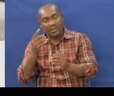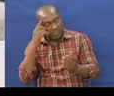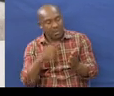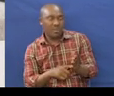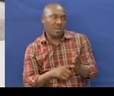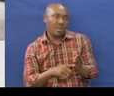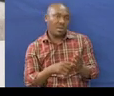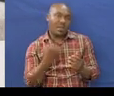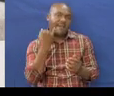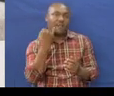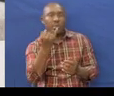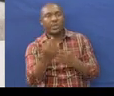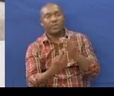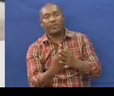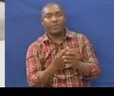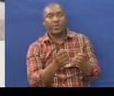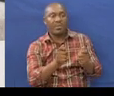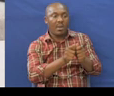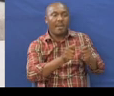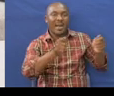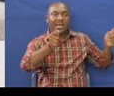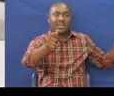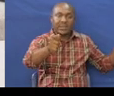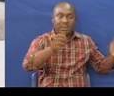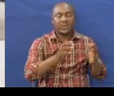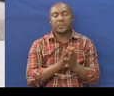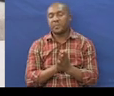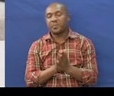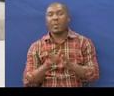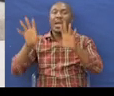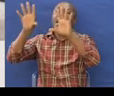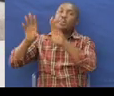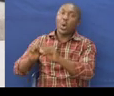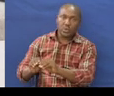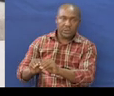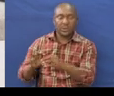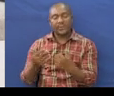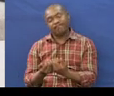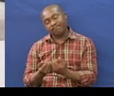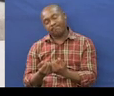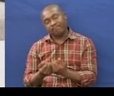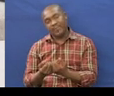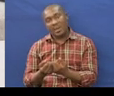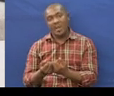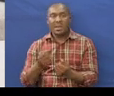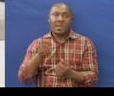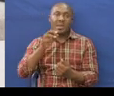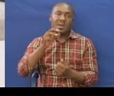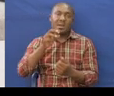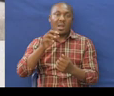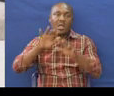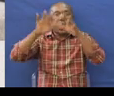magazines, in maybe WHO reports, and national census reports, and other written or